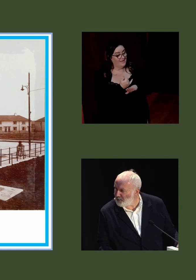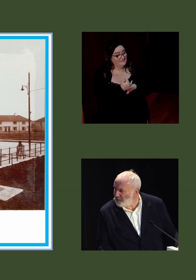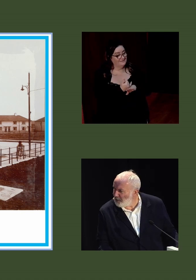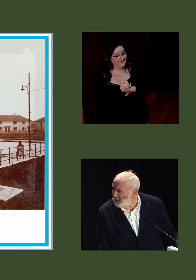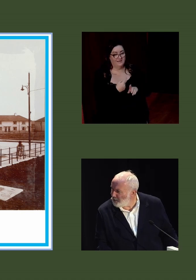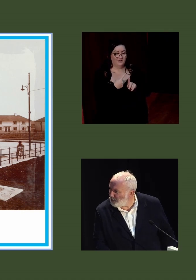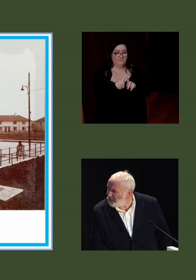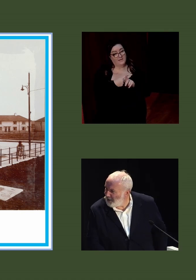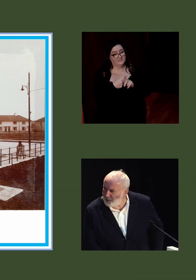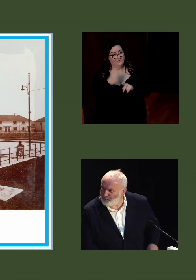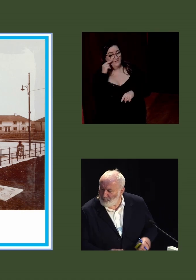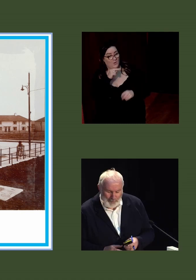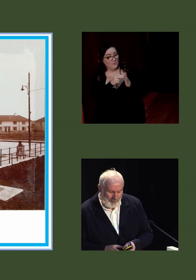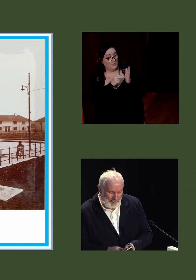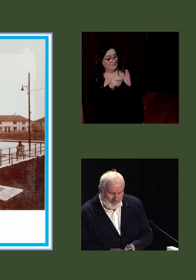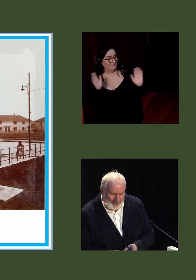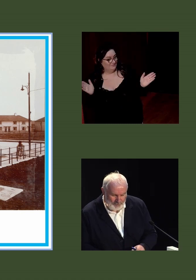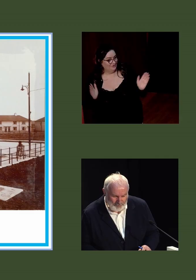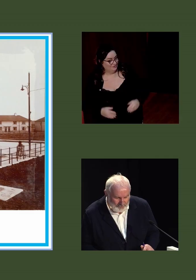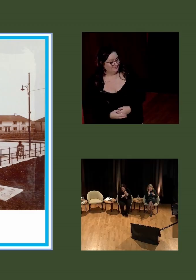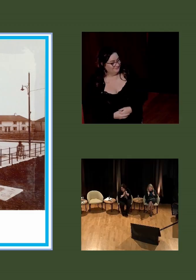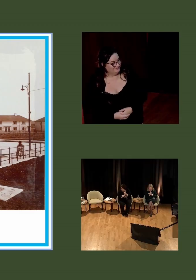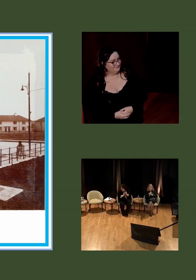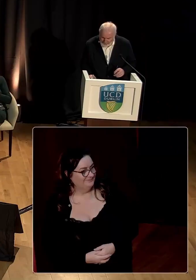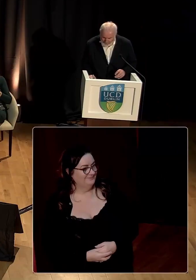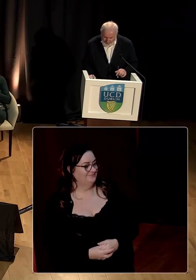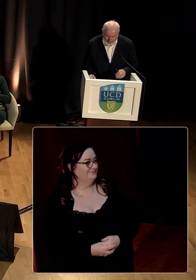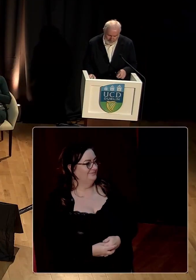that positive note, I will end. Thank you.